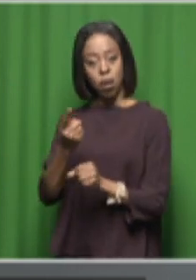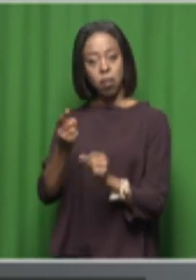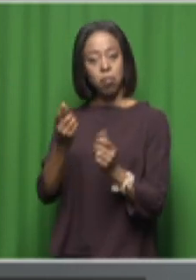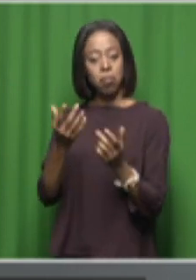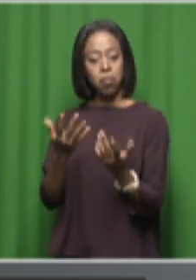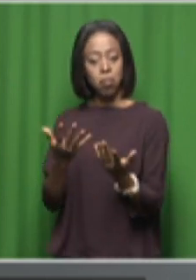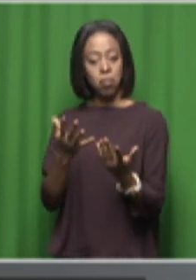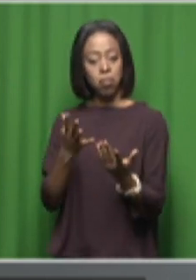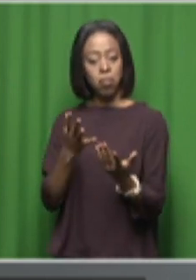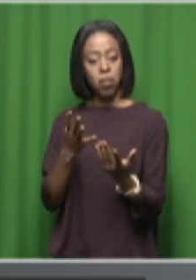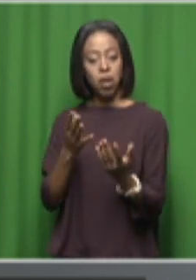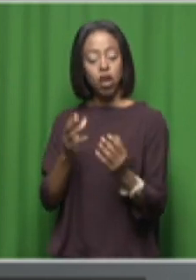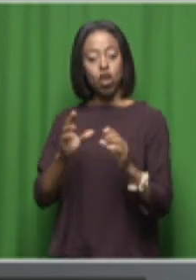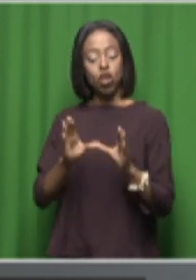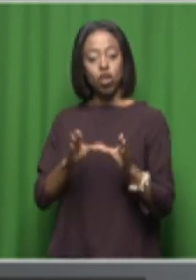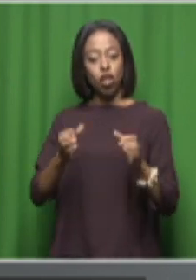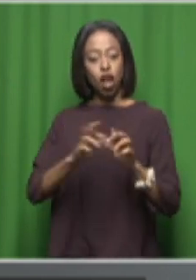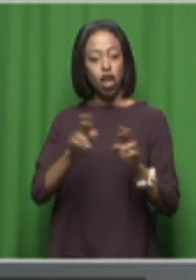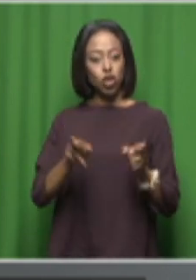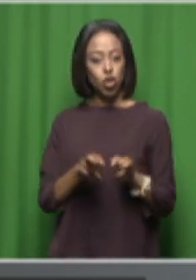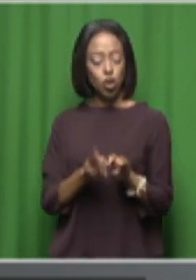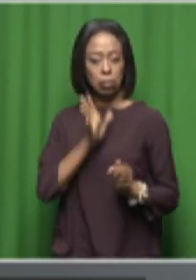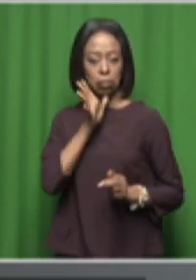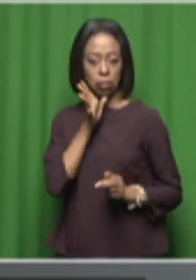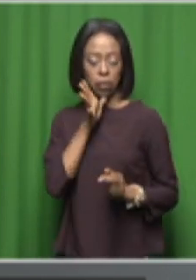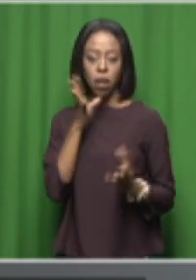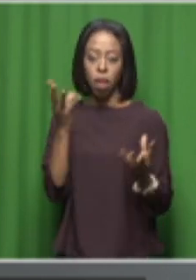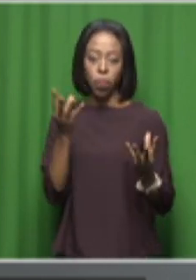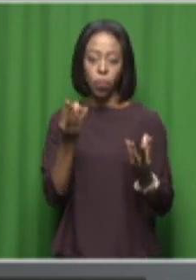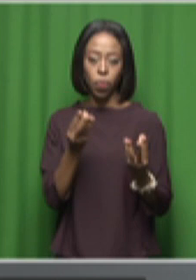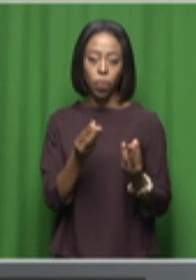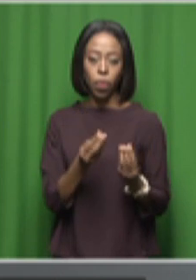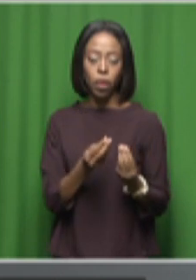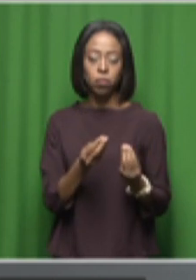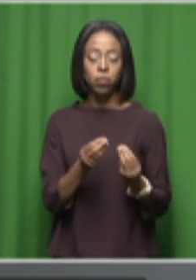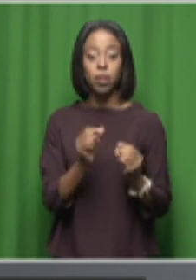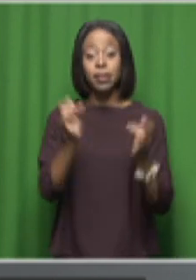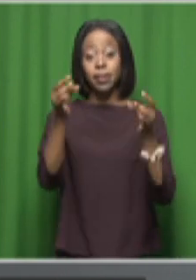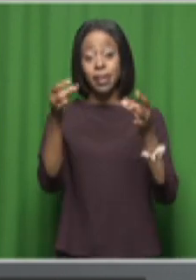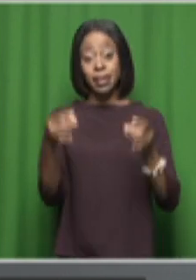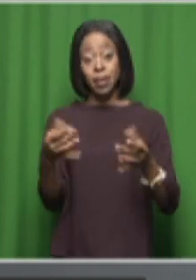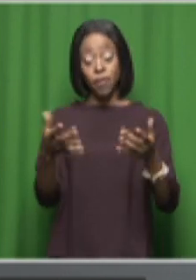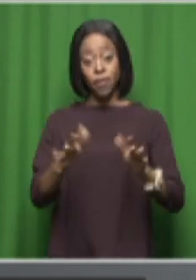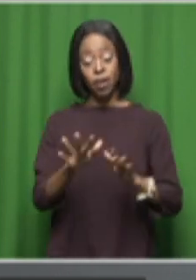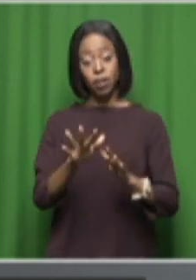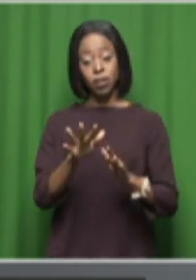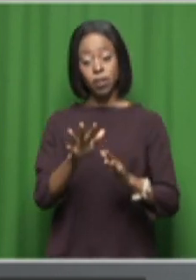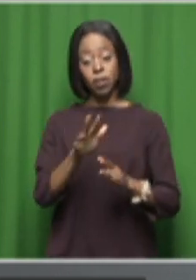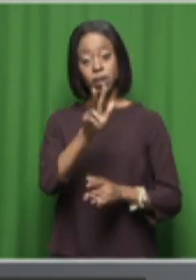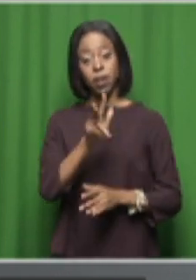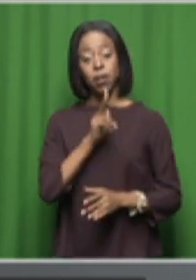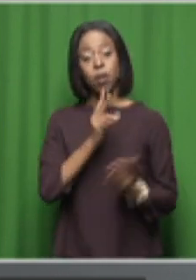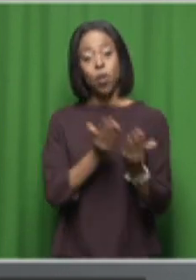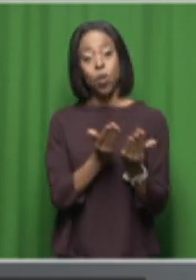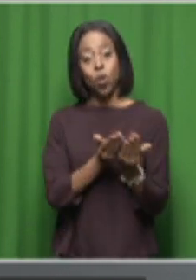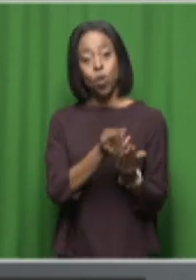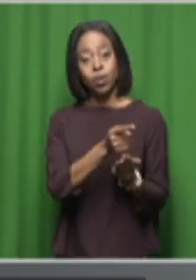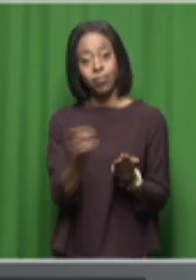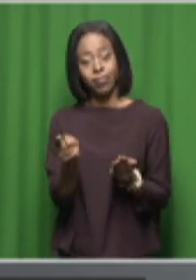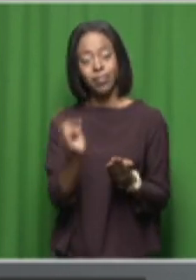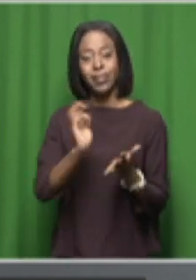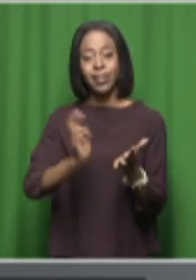of overcrowding is becoming worse and worse. We know from recent statistics that about 8,000 schools are in need